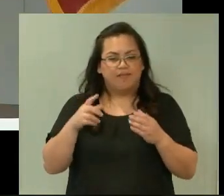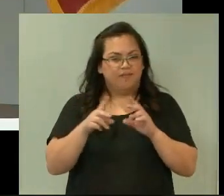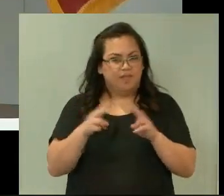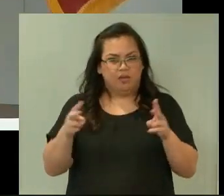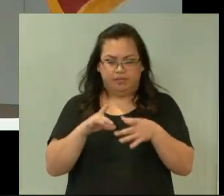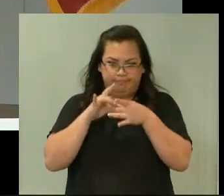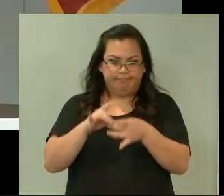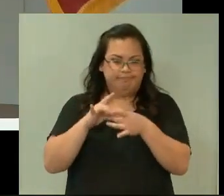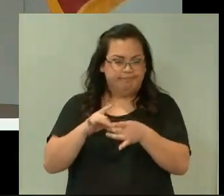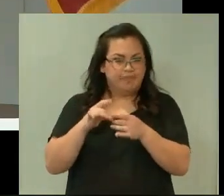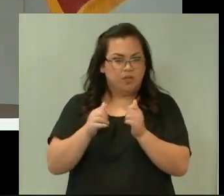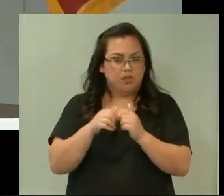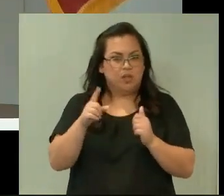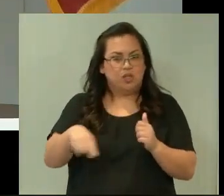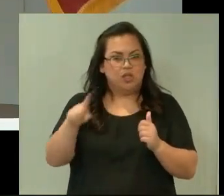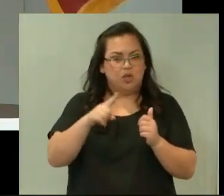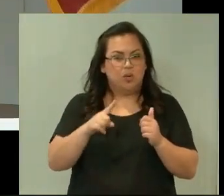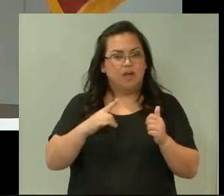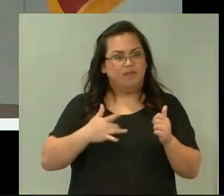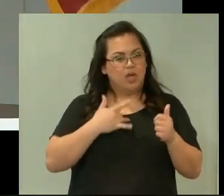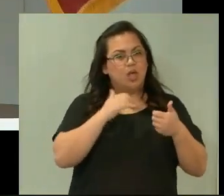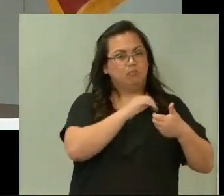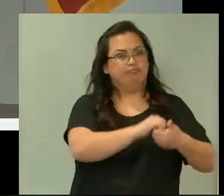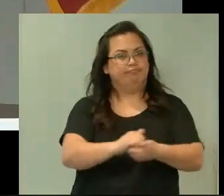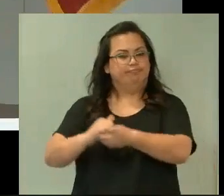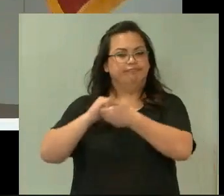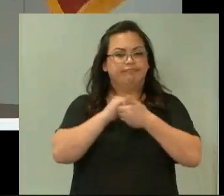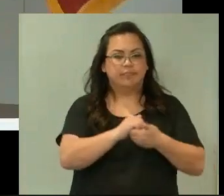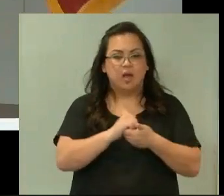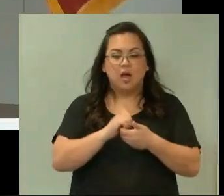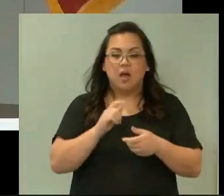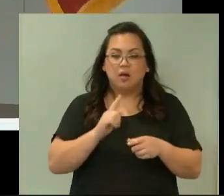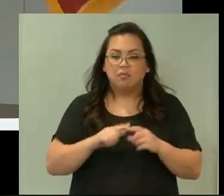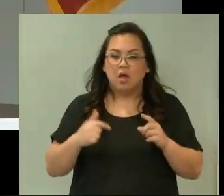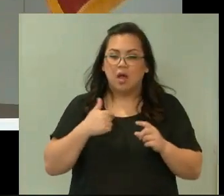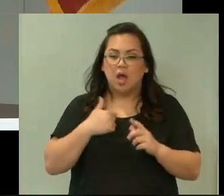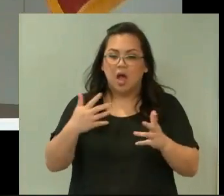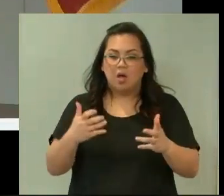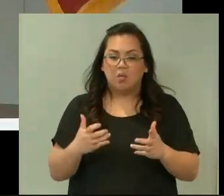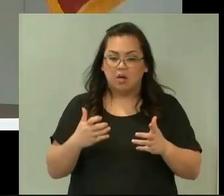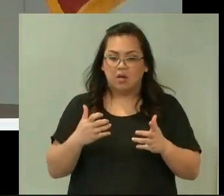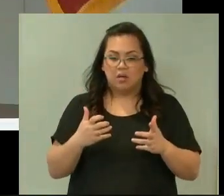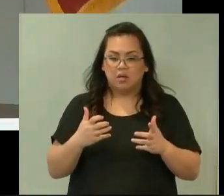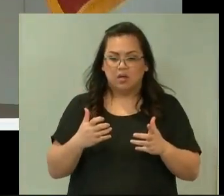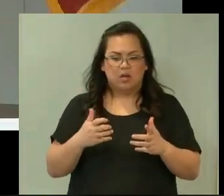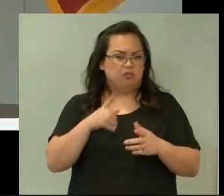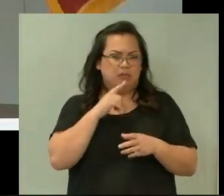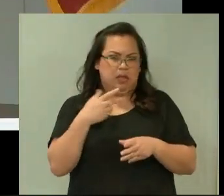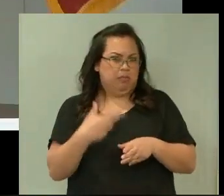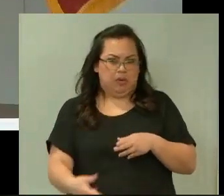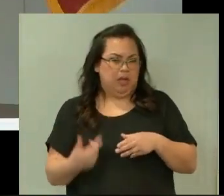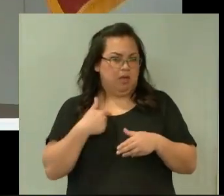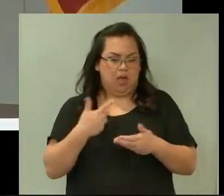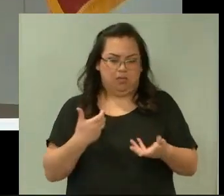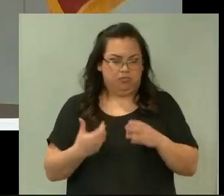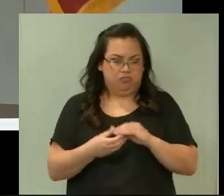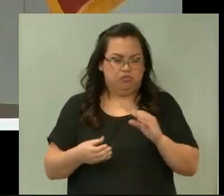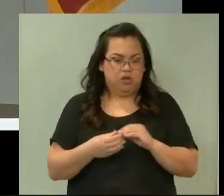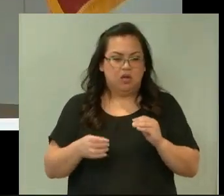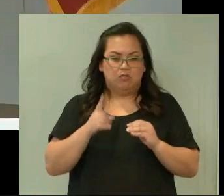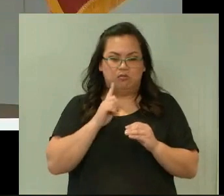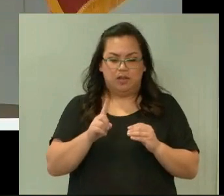with you all hand in hand. What I wanted to do this morning very briefly is just